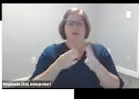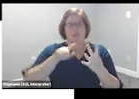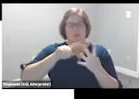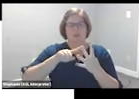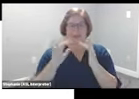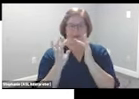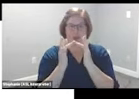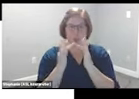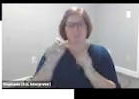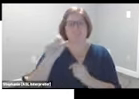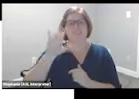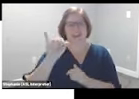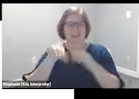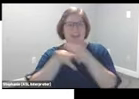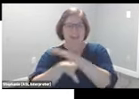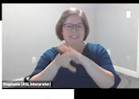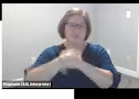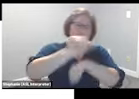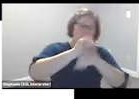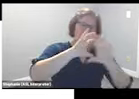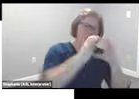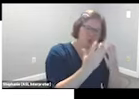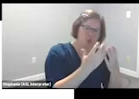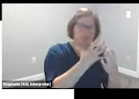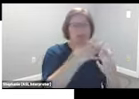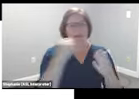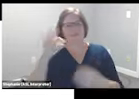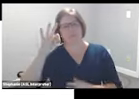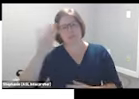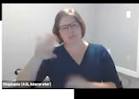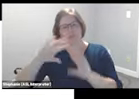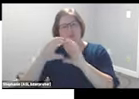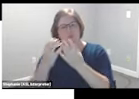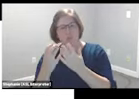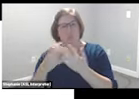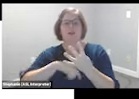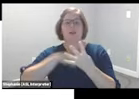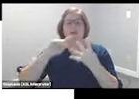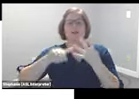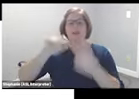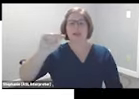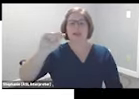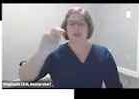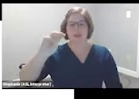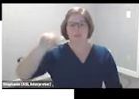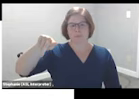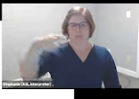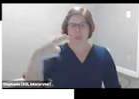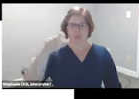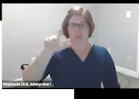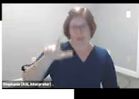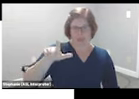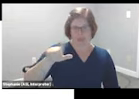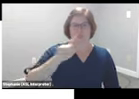the Facebook group, AMPHL, which is the American Medical Professionals with Hearing Loss Organization, and an organization